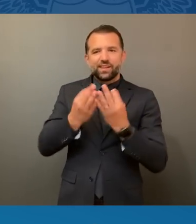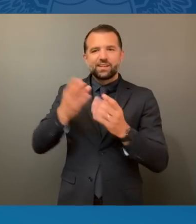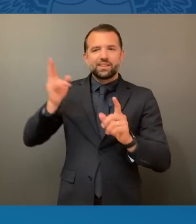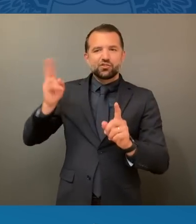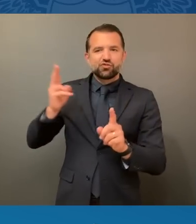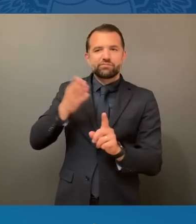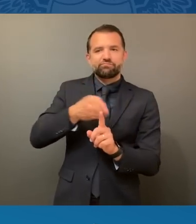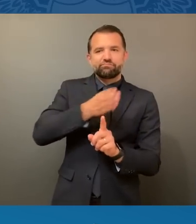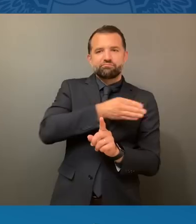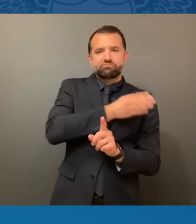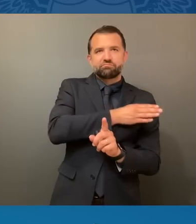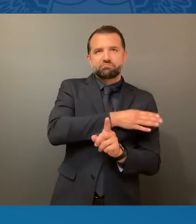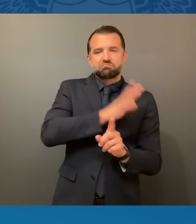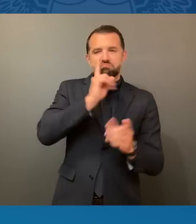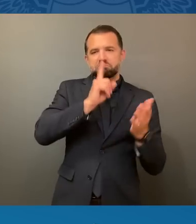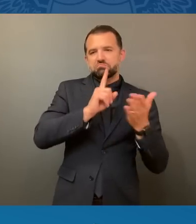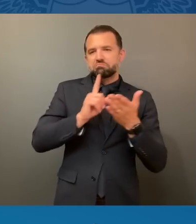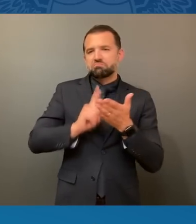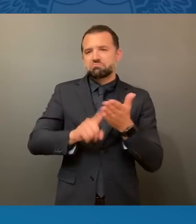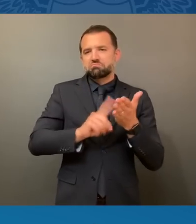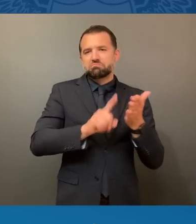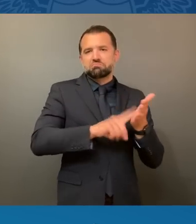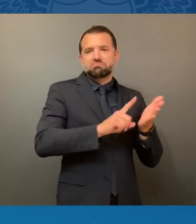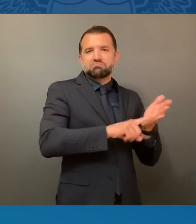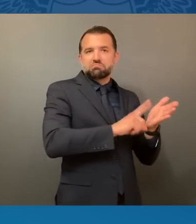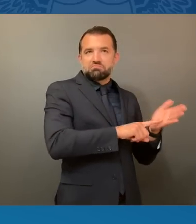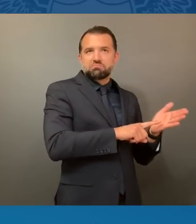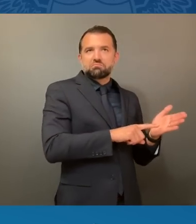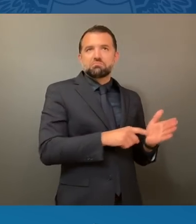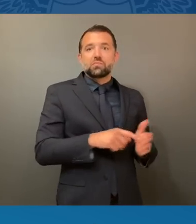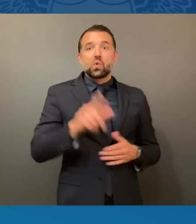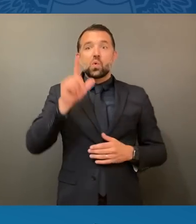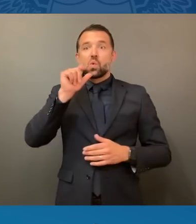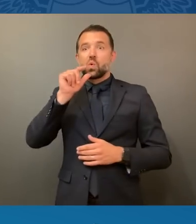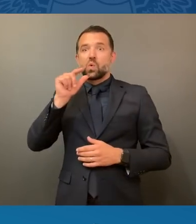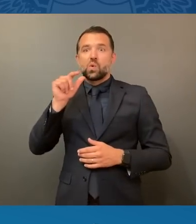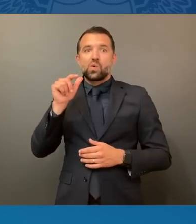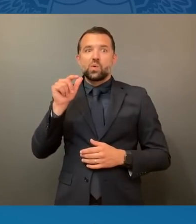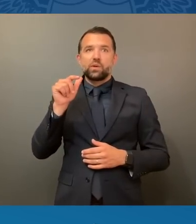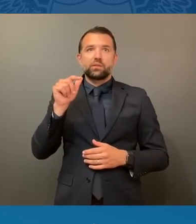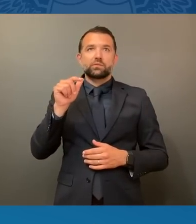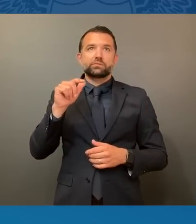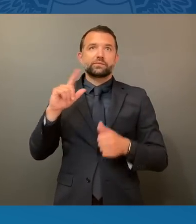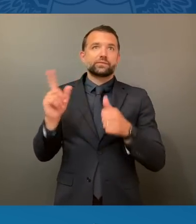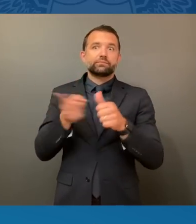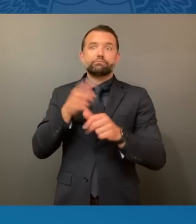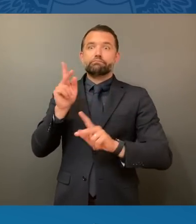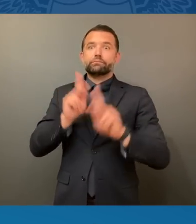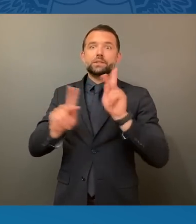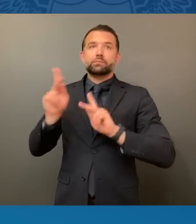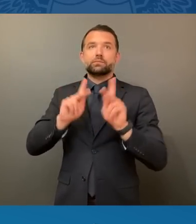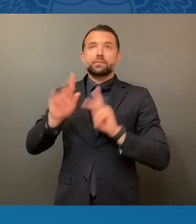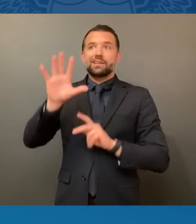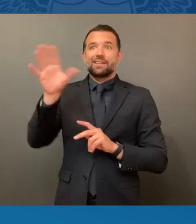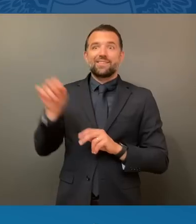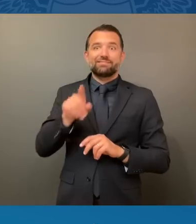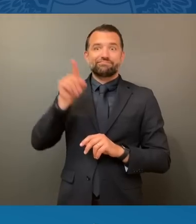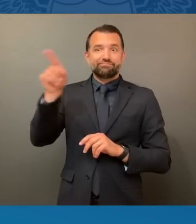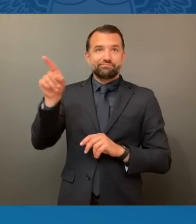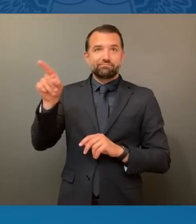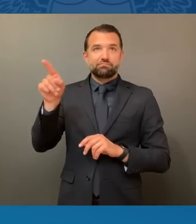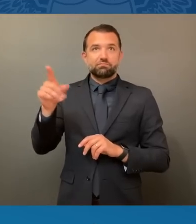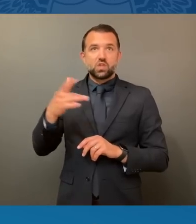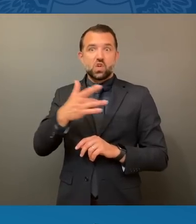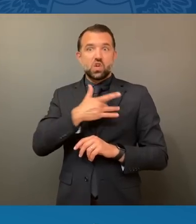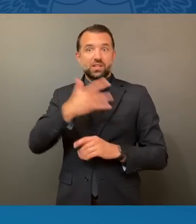were done of the original people, right, on the continent. No such heart disease, no such high blood pressure. Oh,